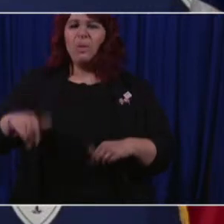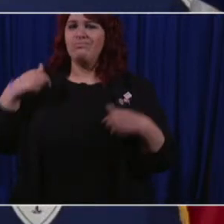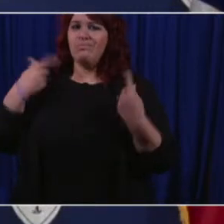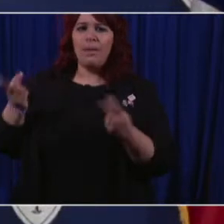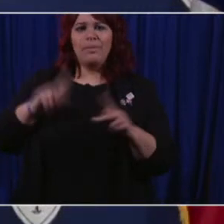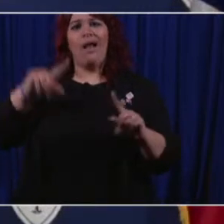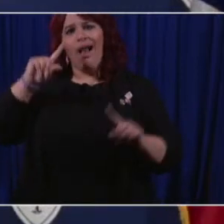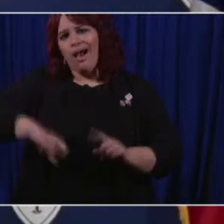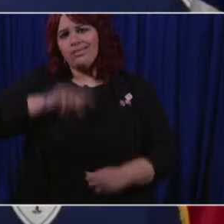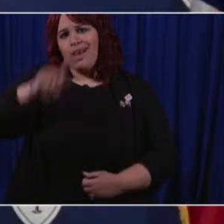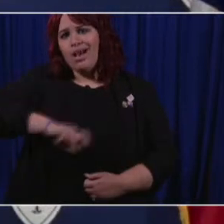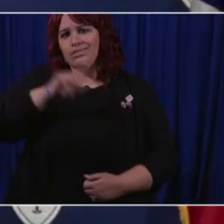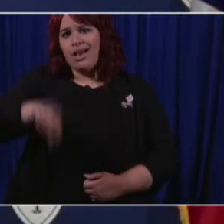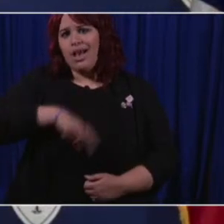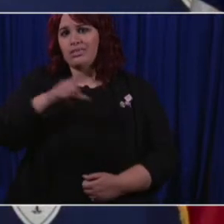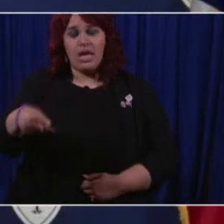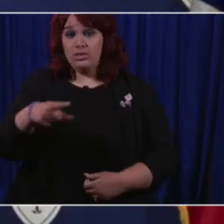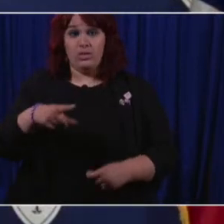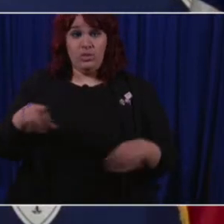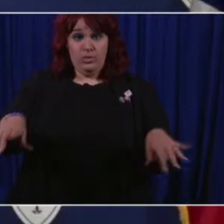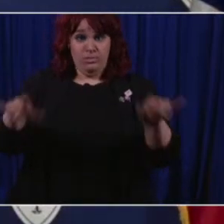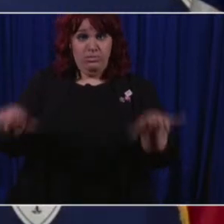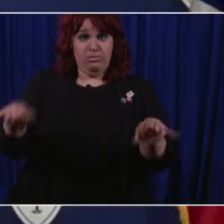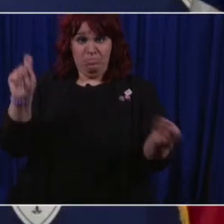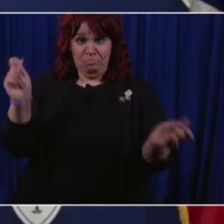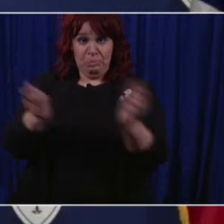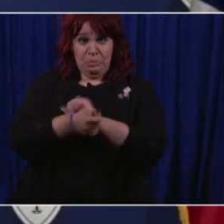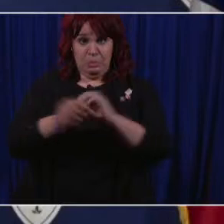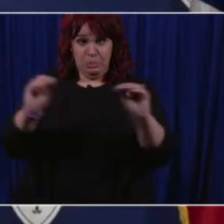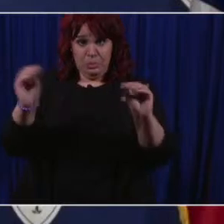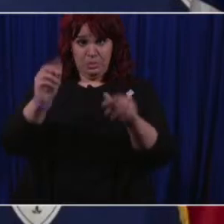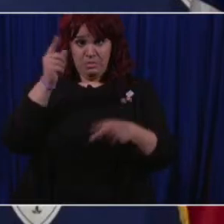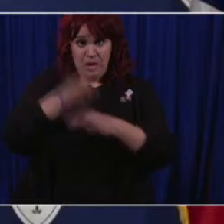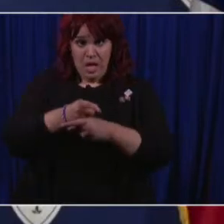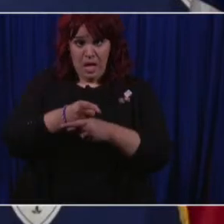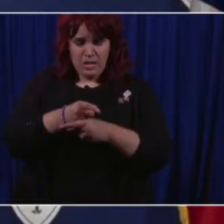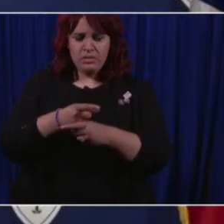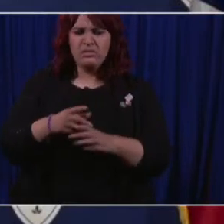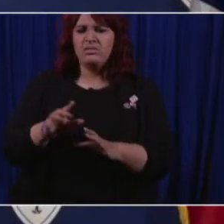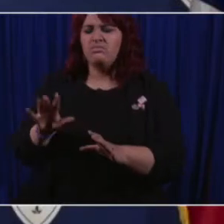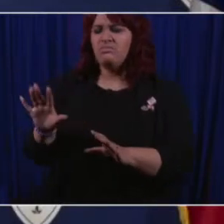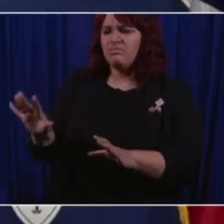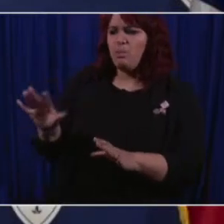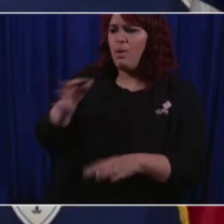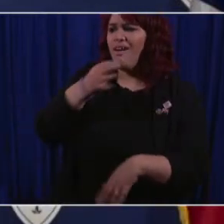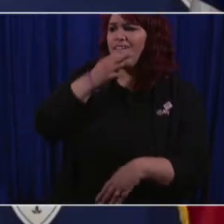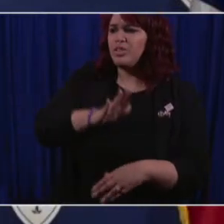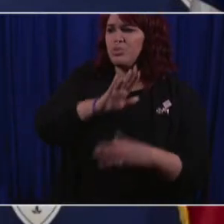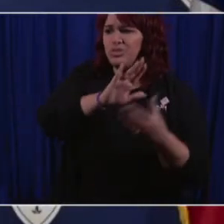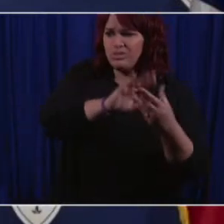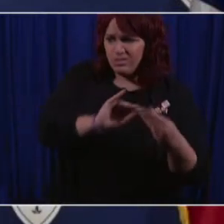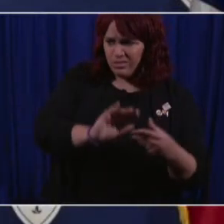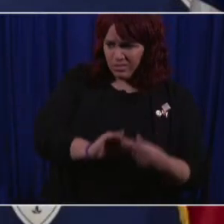Look, we're going to follow what experts tell us in medicine.